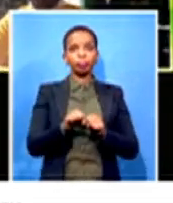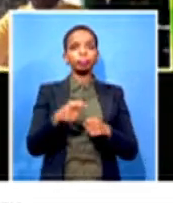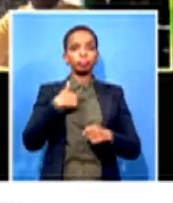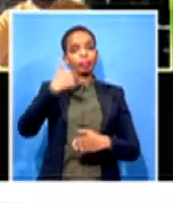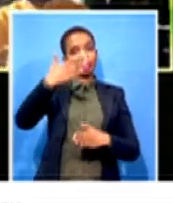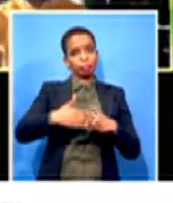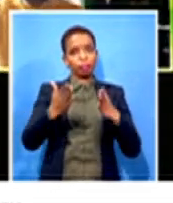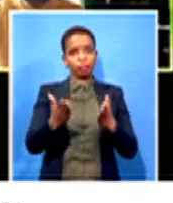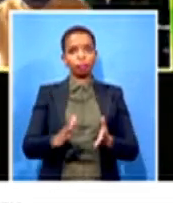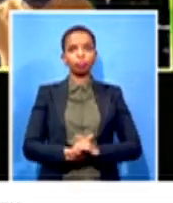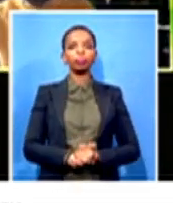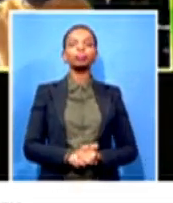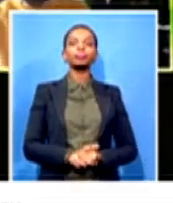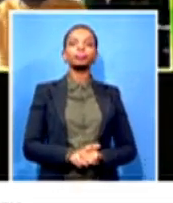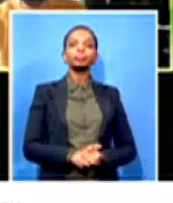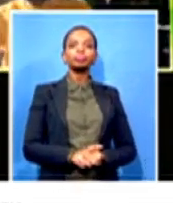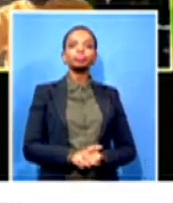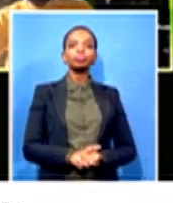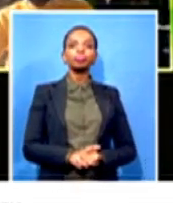Great. Thanks, Prof. Motshekga.